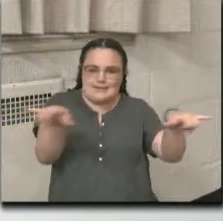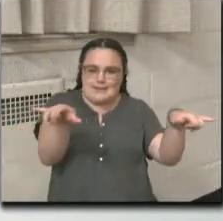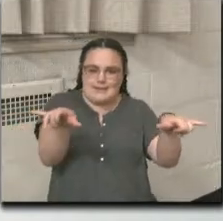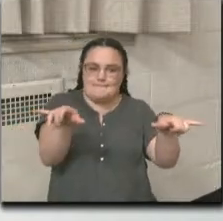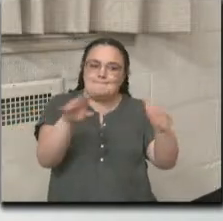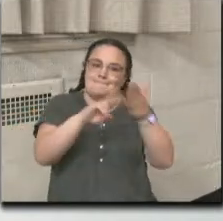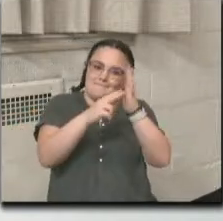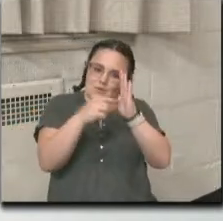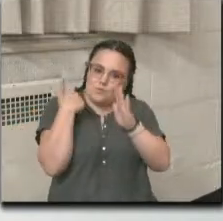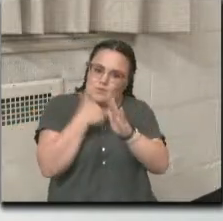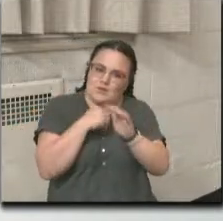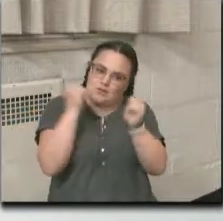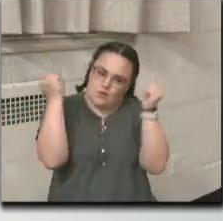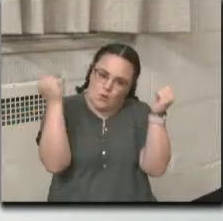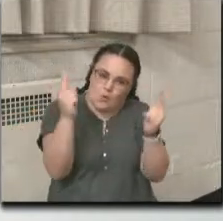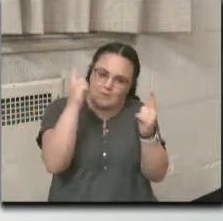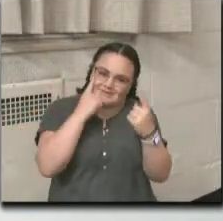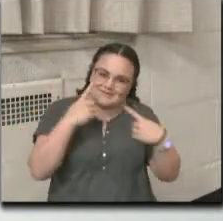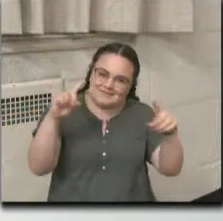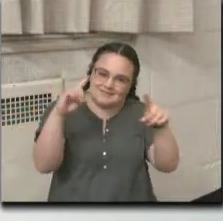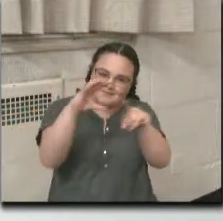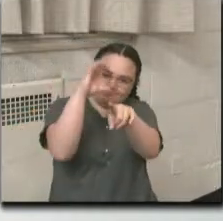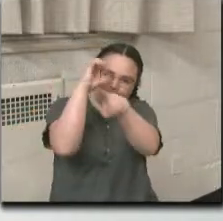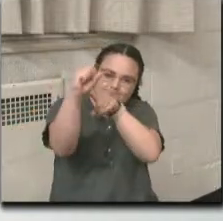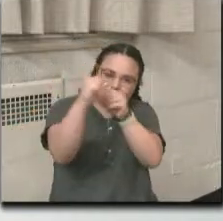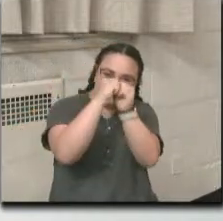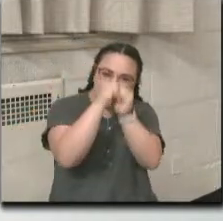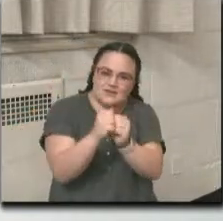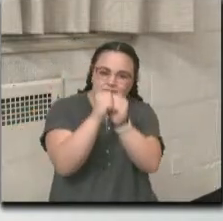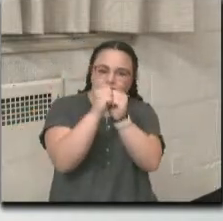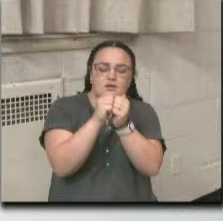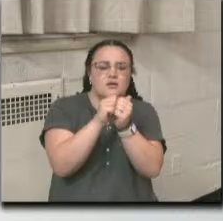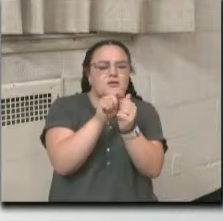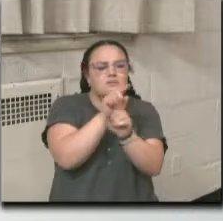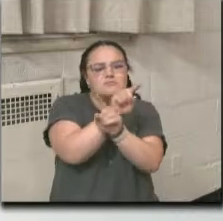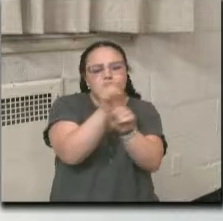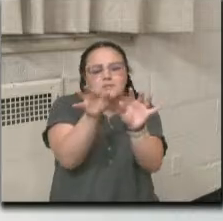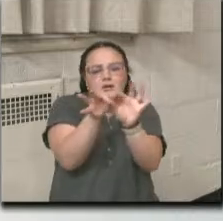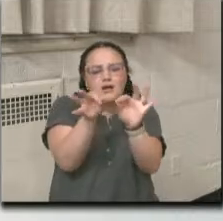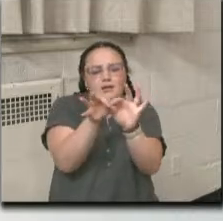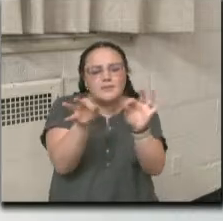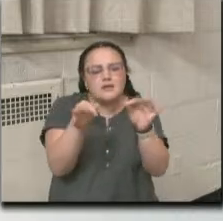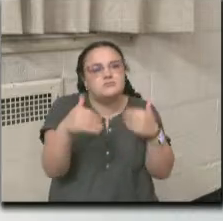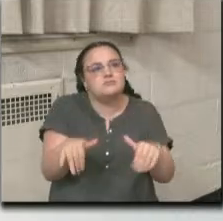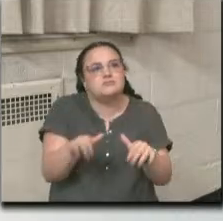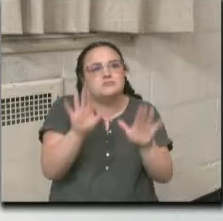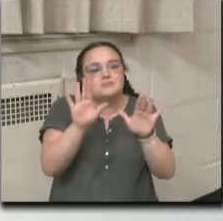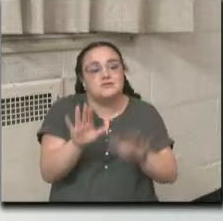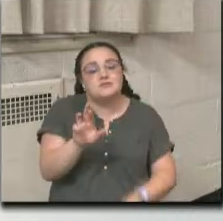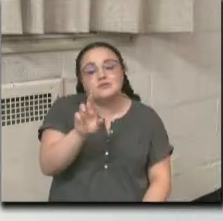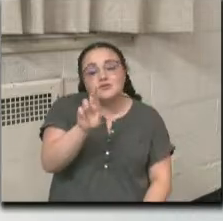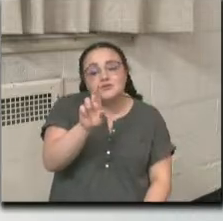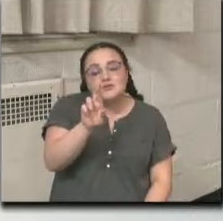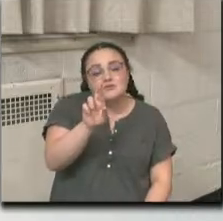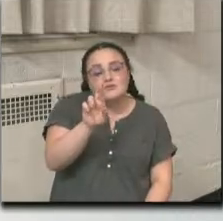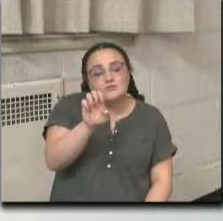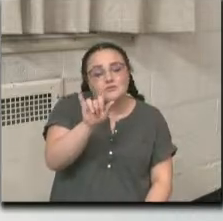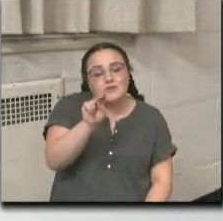So I appreciate everything that was said tonight. Rain, you are my